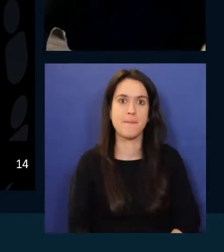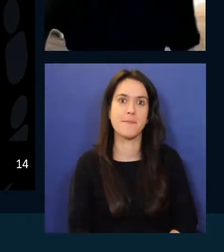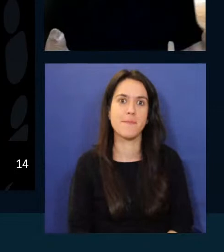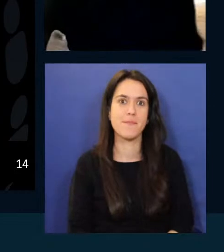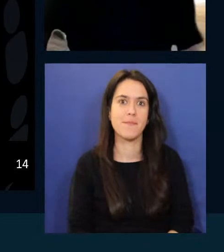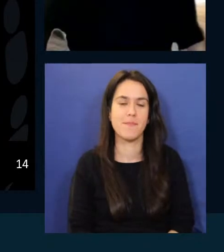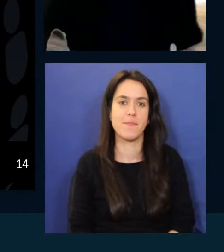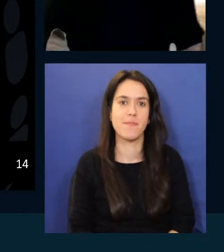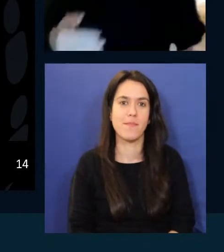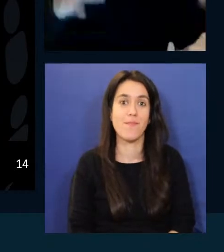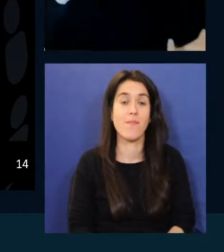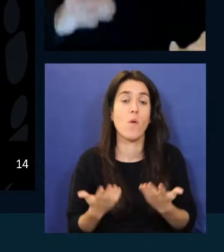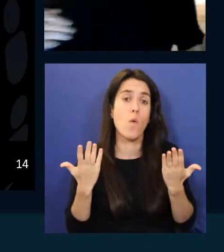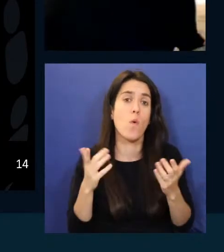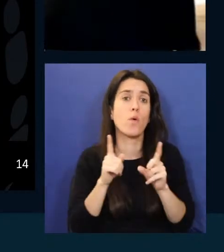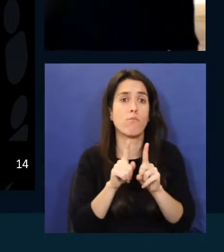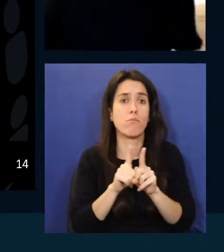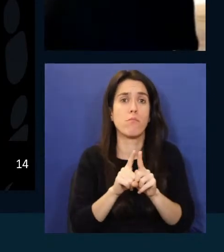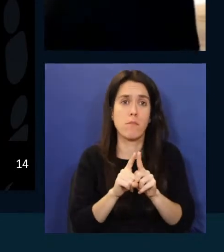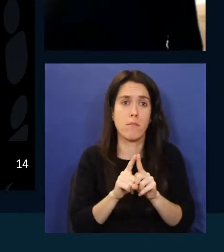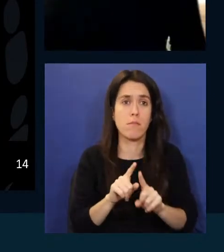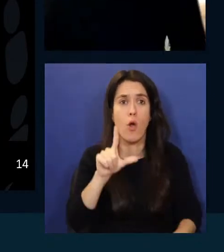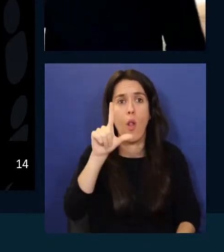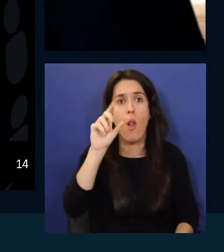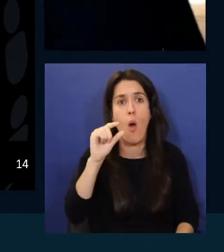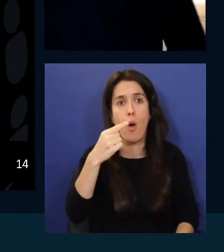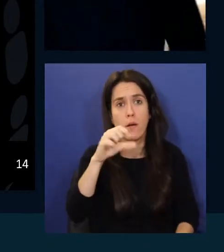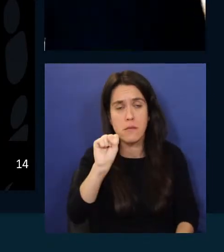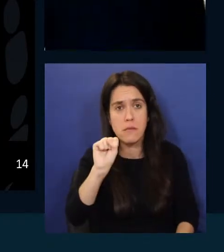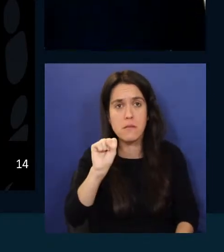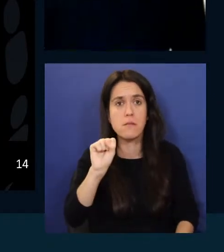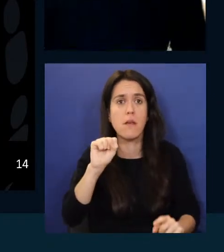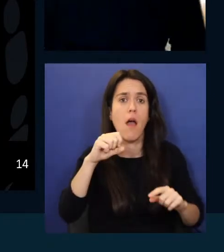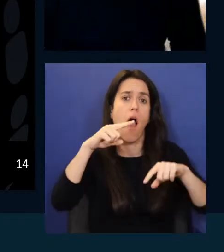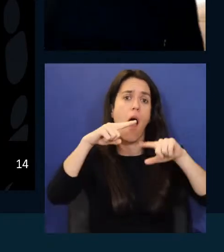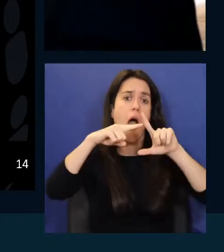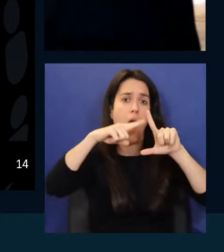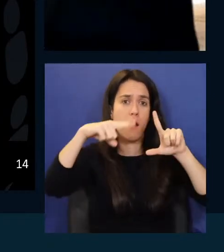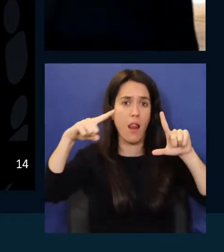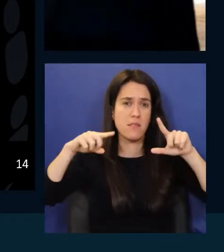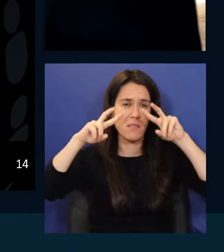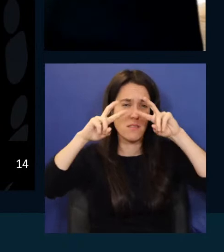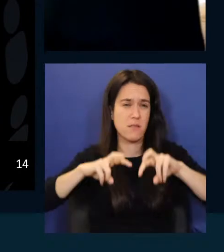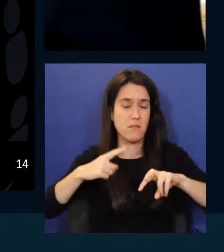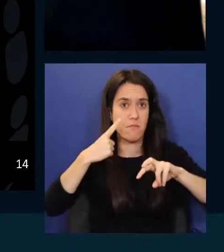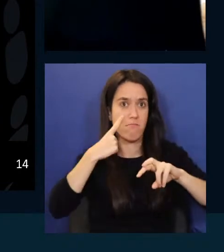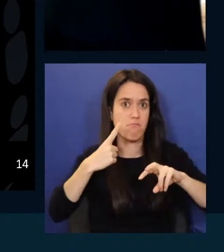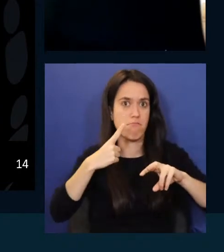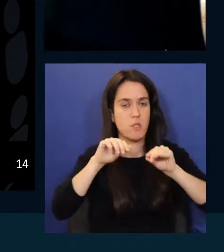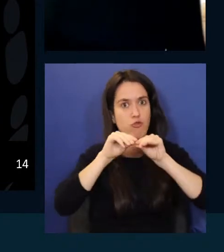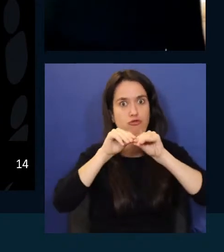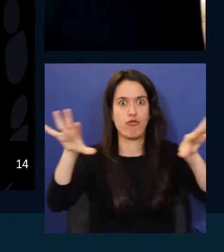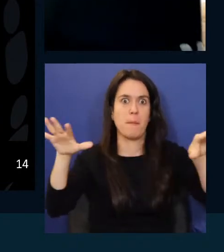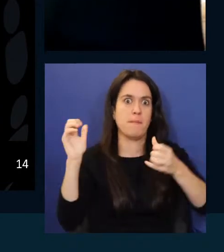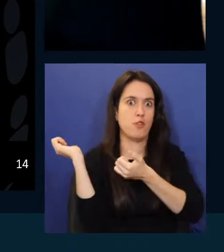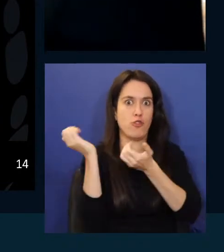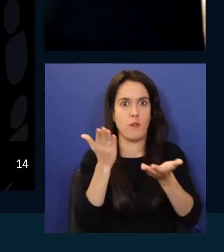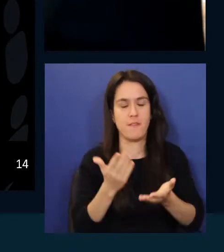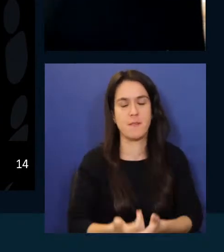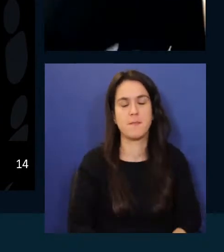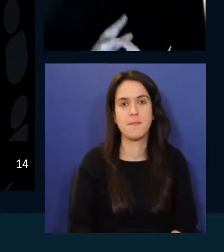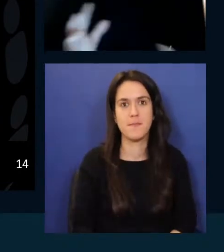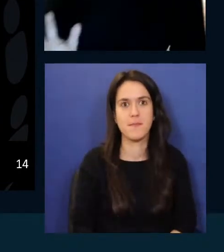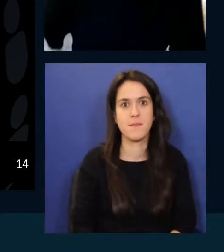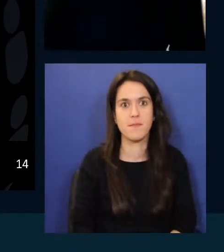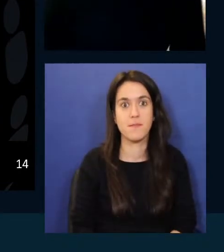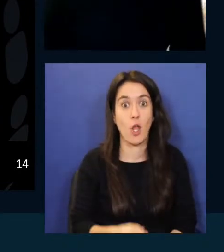Or we can use log analytics and then stream that data into a streaming service, for instance. So this